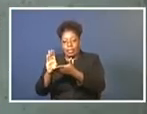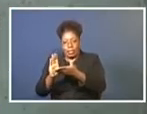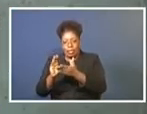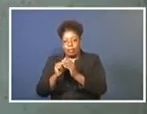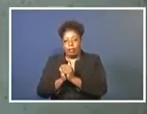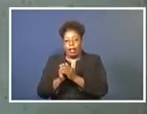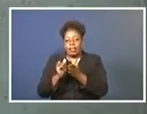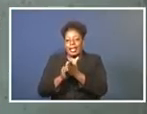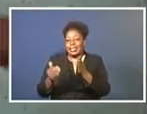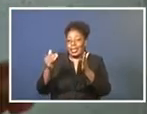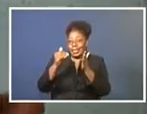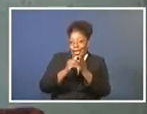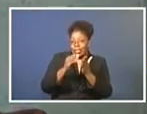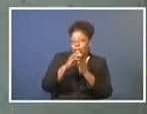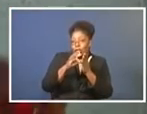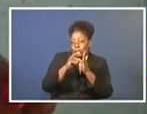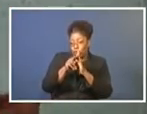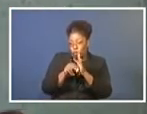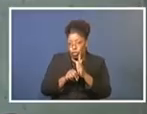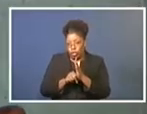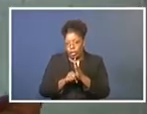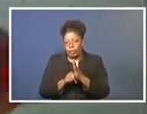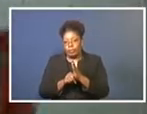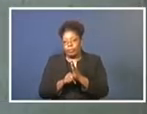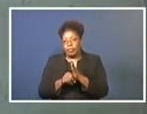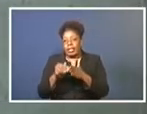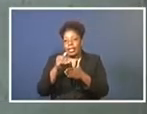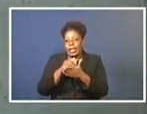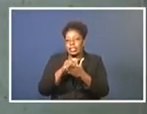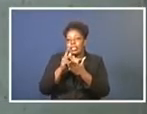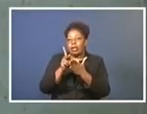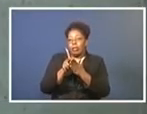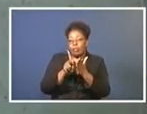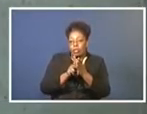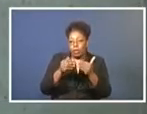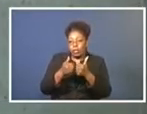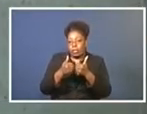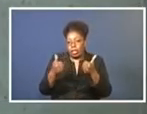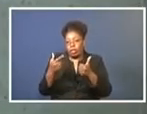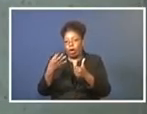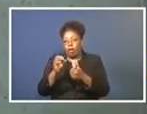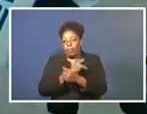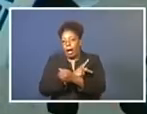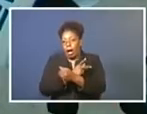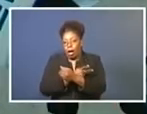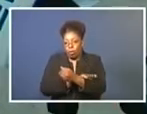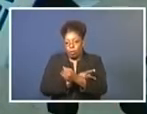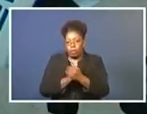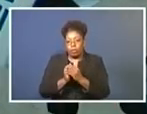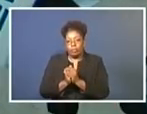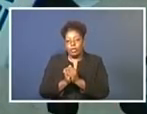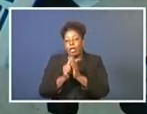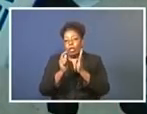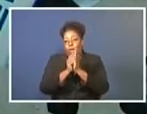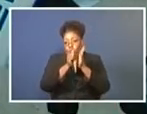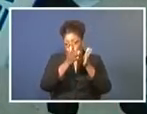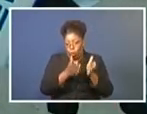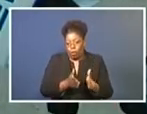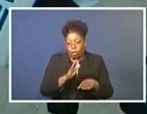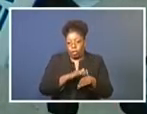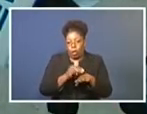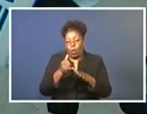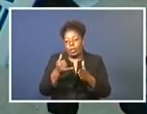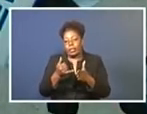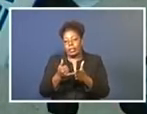our Constitution. That is a breach of the principle of the separation of powers. Attorneys who have reviewed the case have called